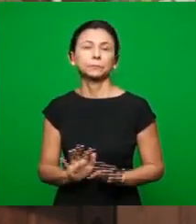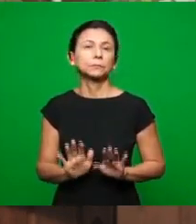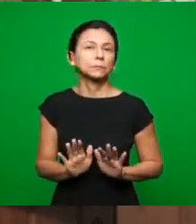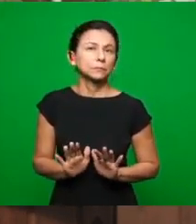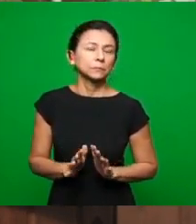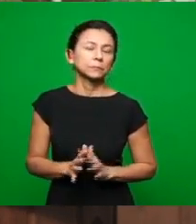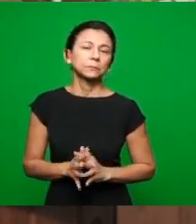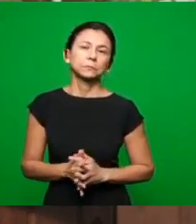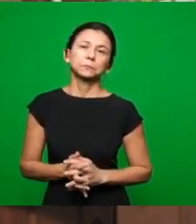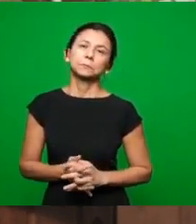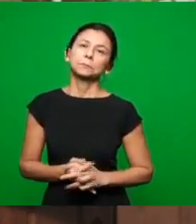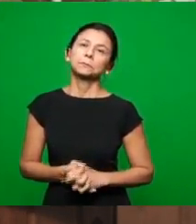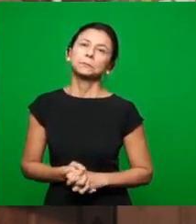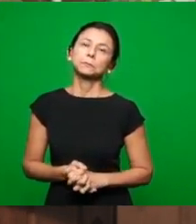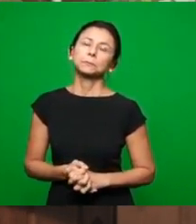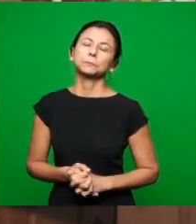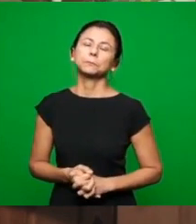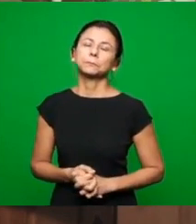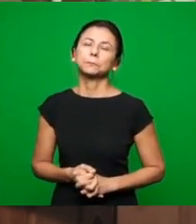too tiresome.